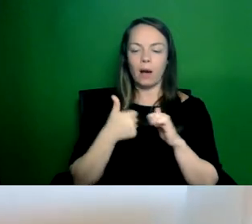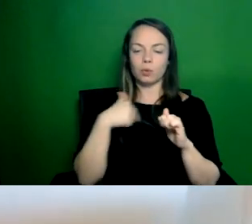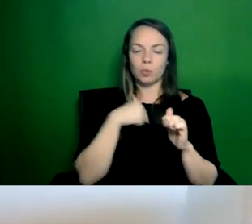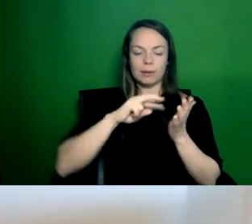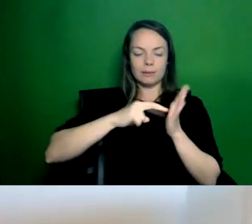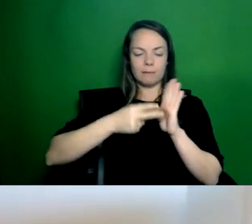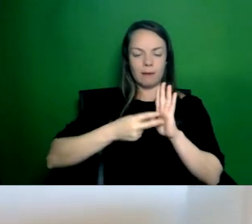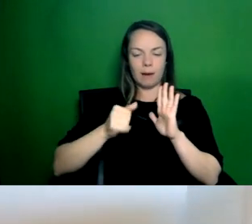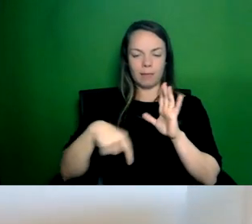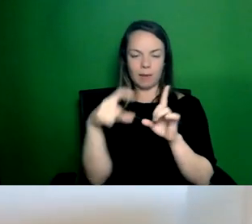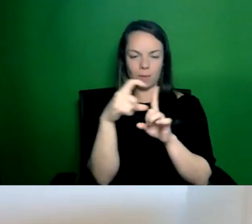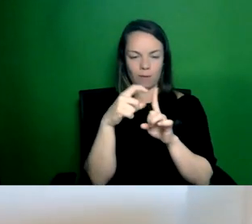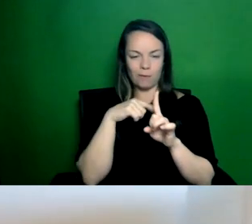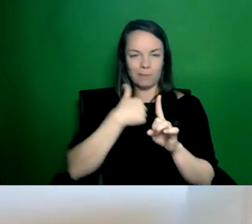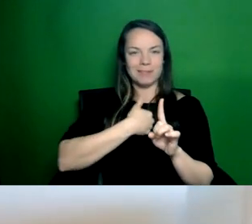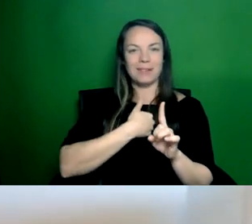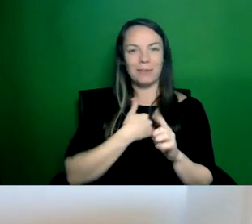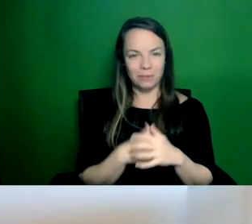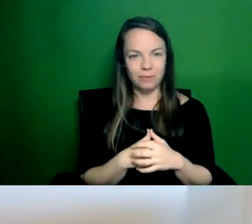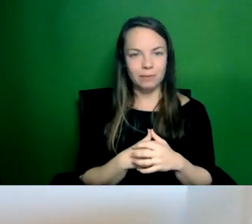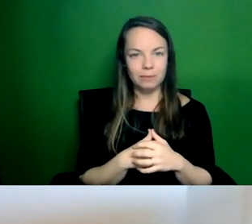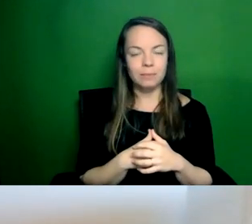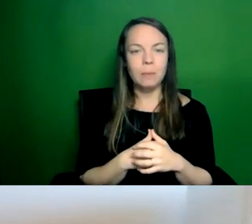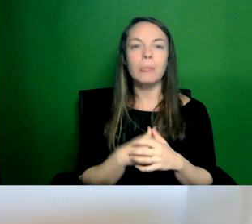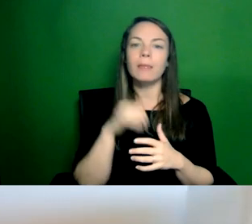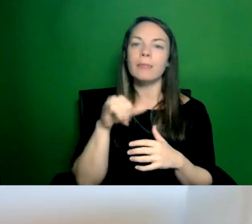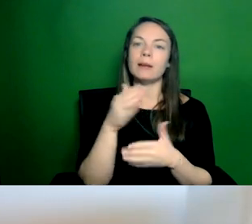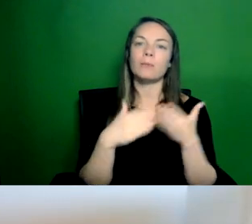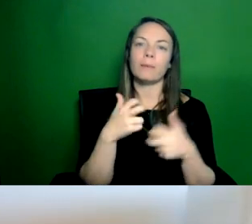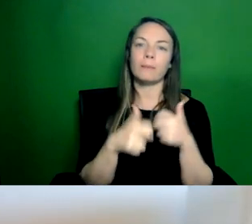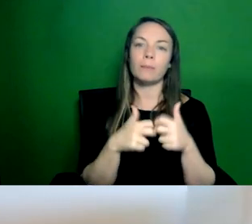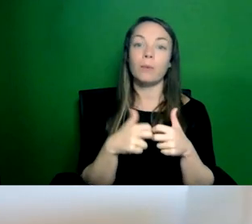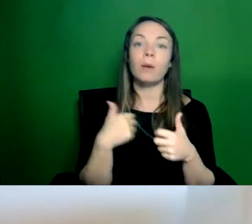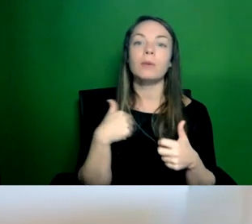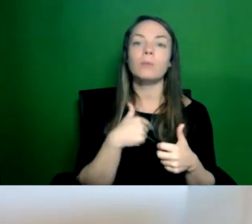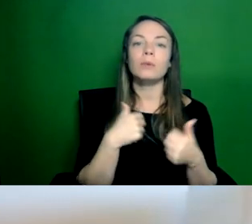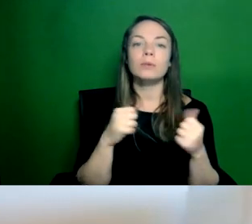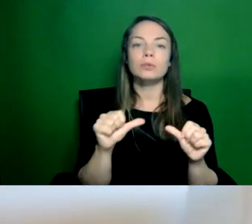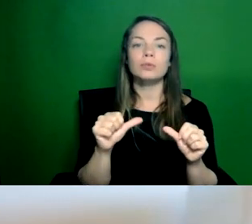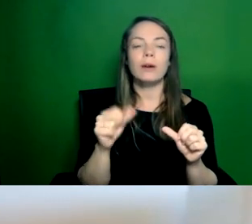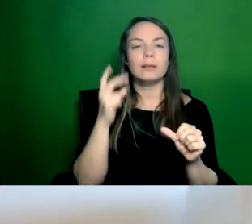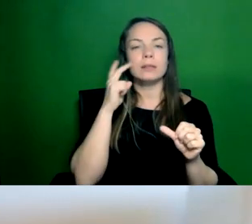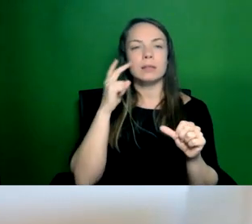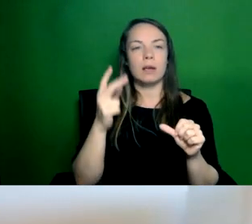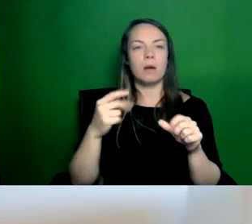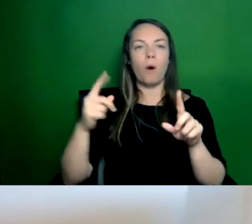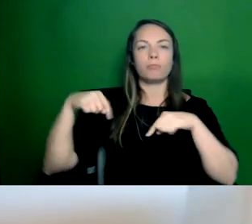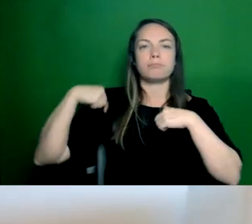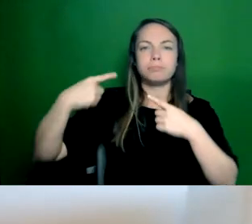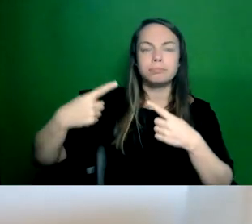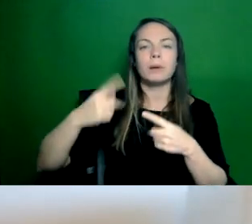ourselves? Because I think that's also part of the issue, is that we're trying to take a framework that has existed, that has